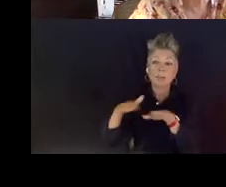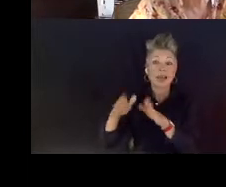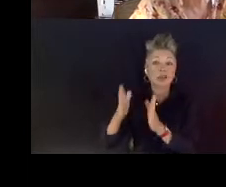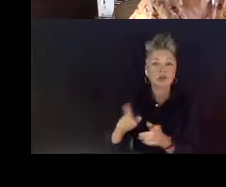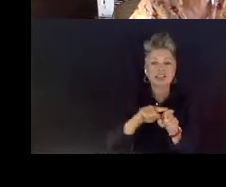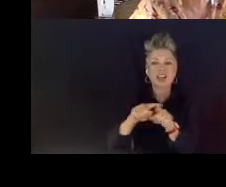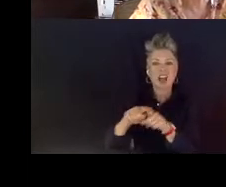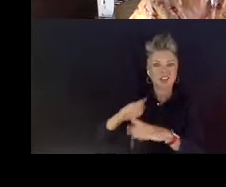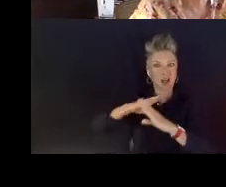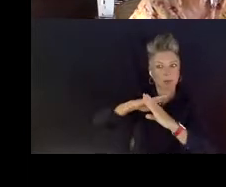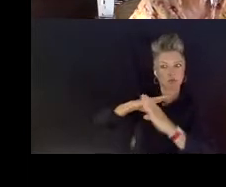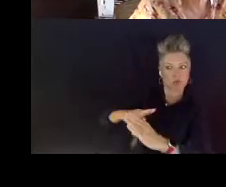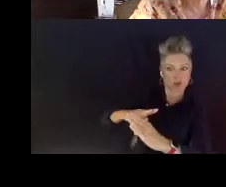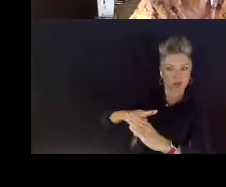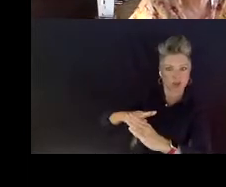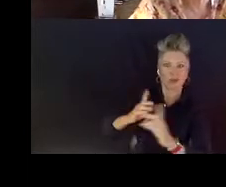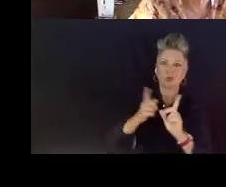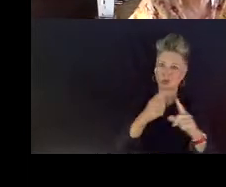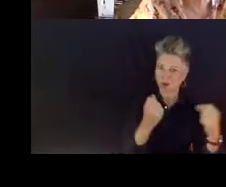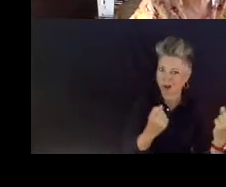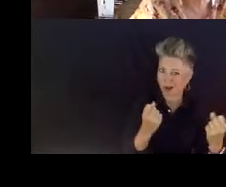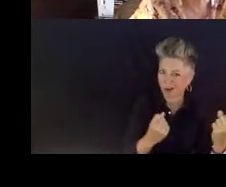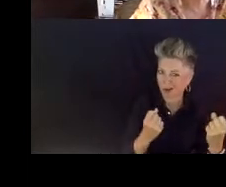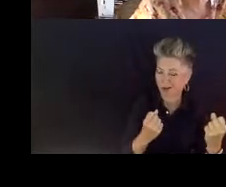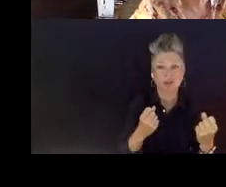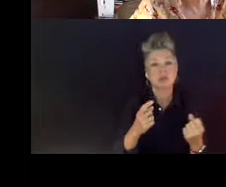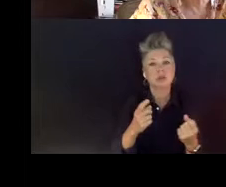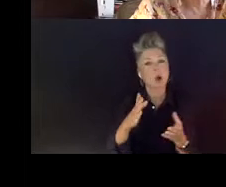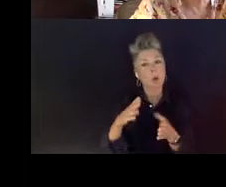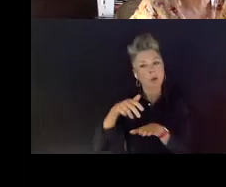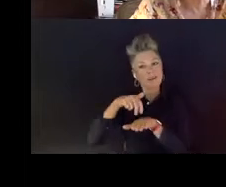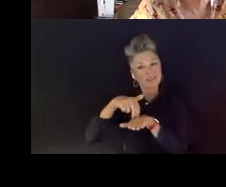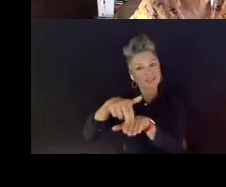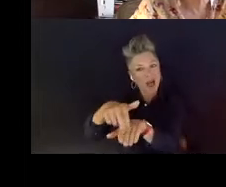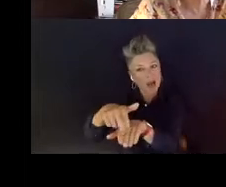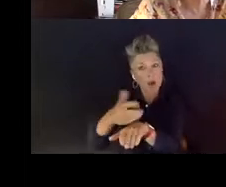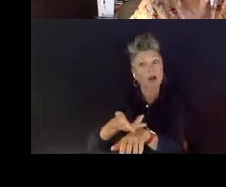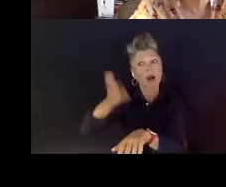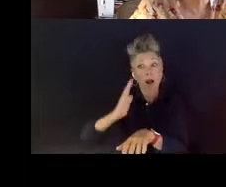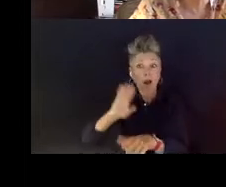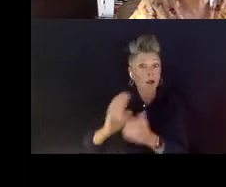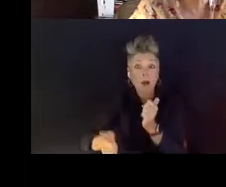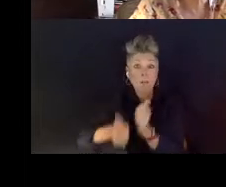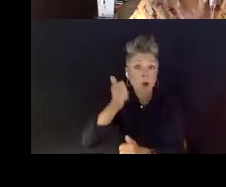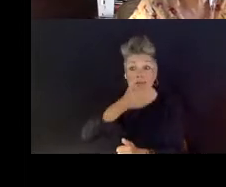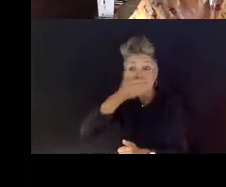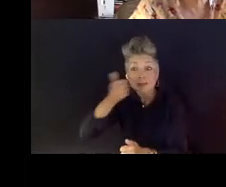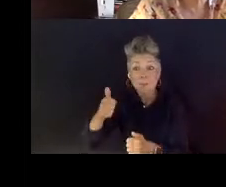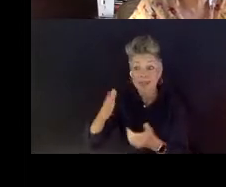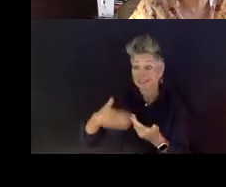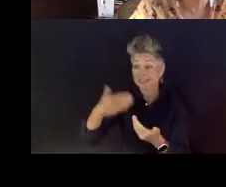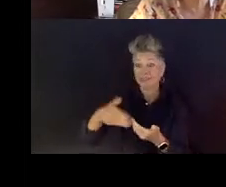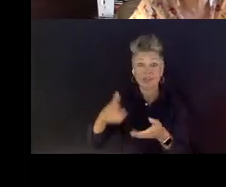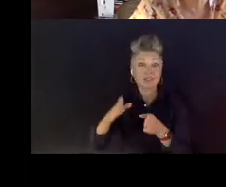obstructions to the automobile. The sidewalk shifted from being the most convenient space for walking to the